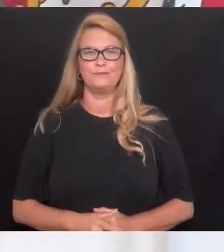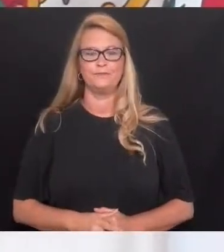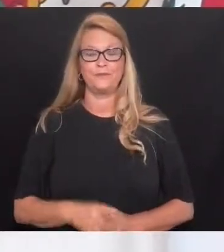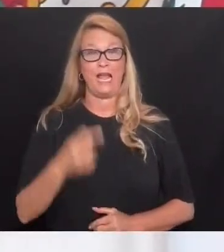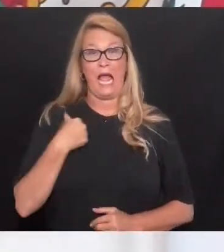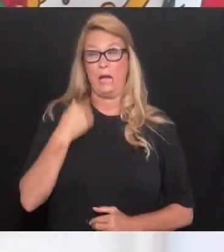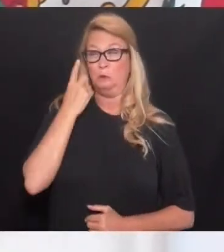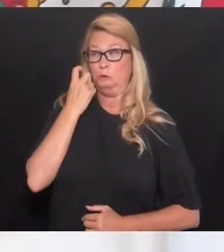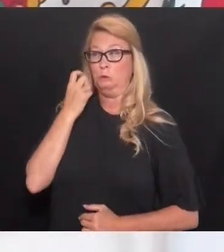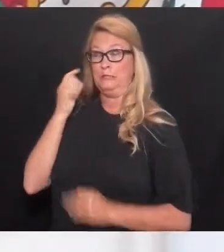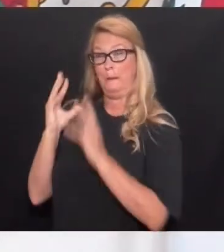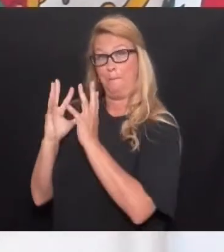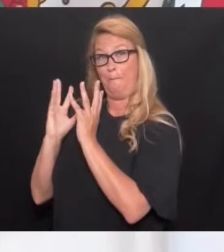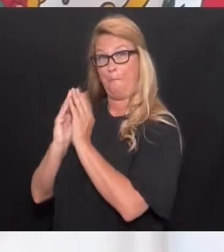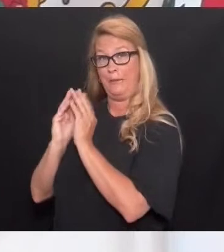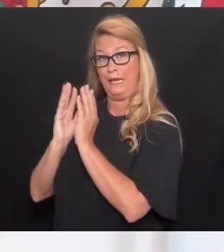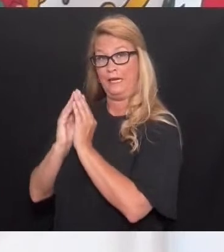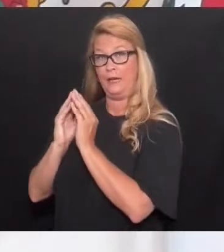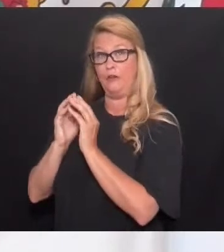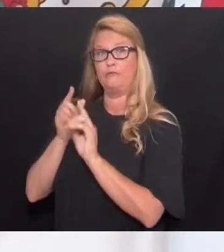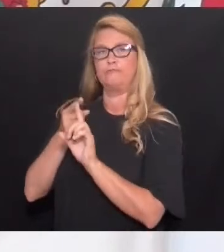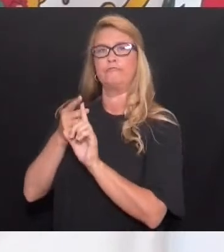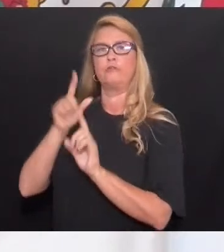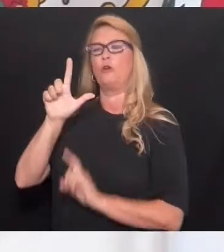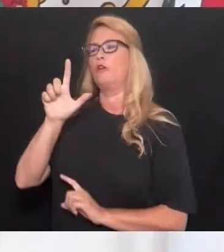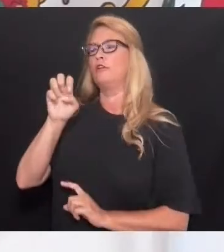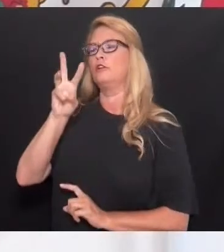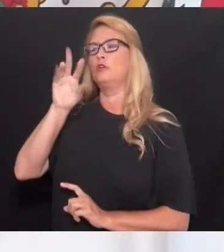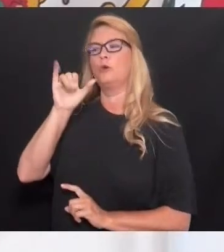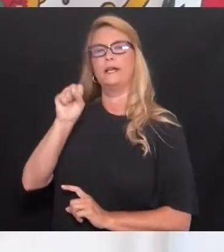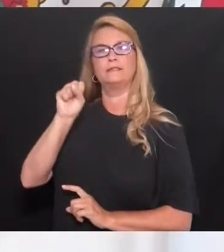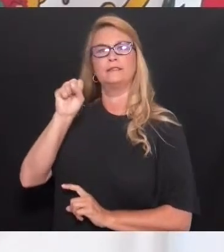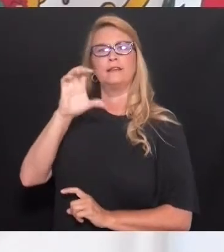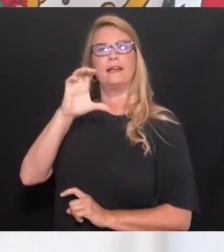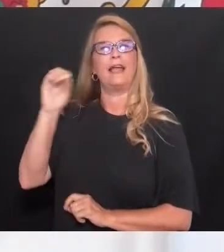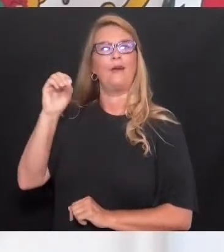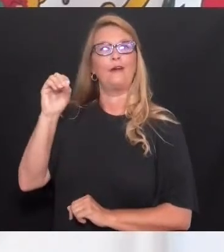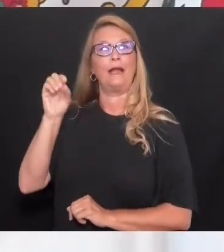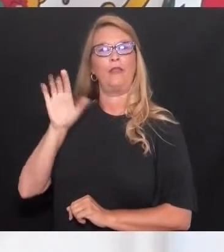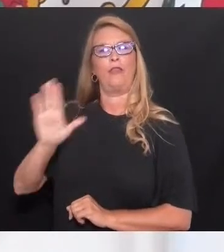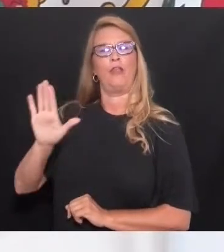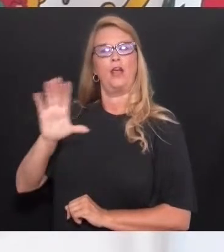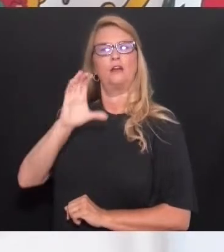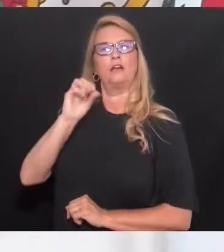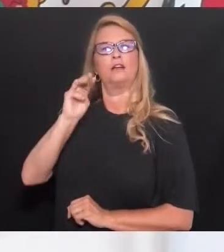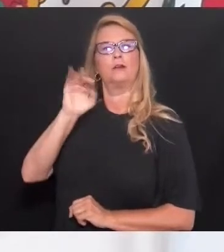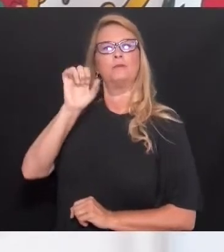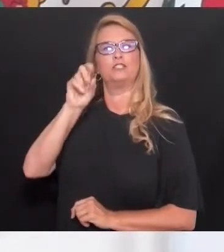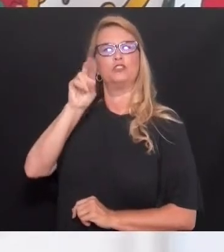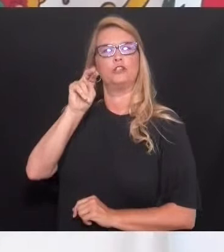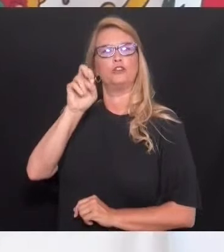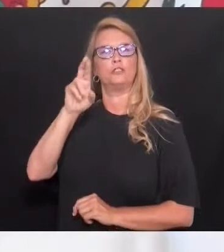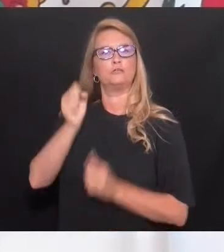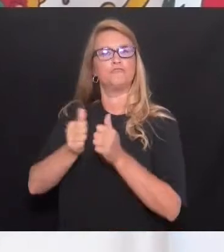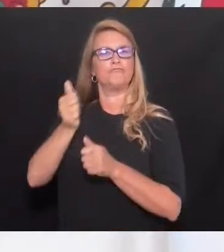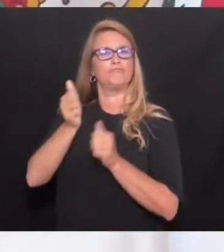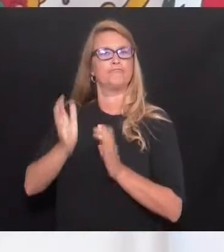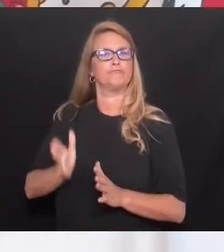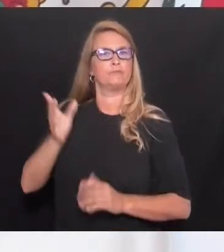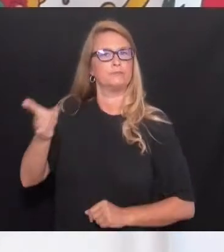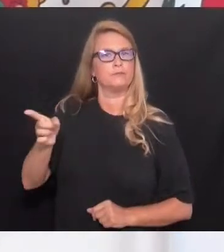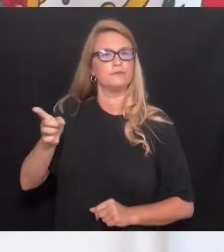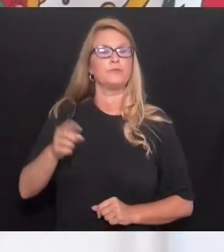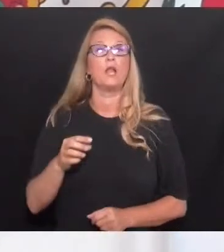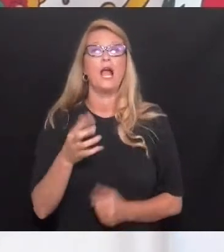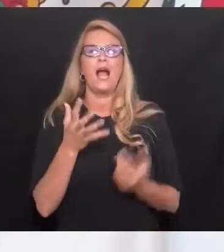of a meeting with some Lewis County commissioners, and I want to share this with you because it